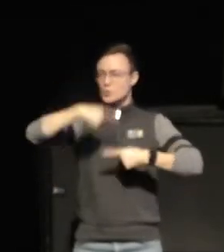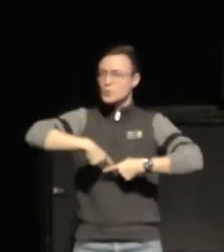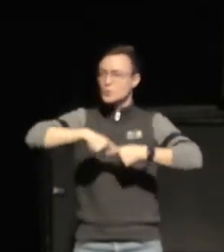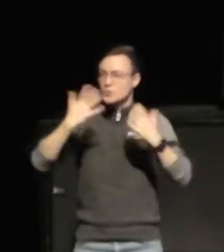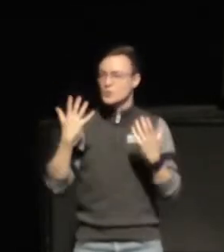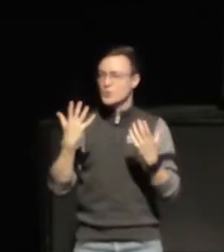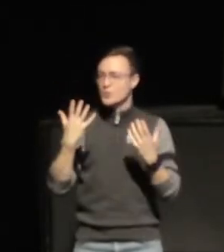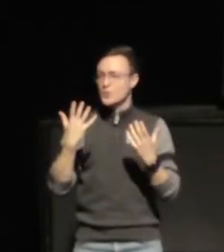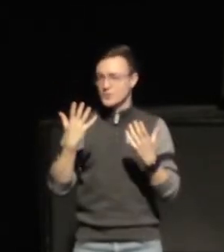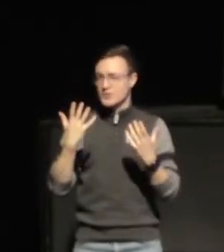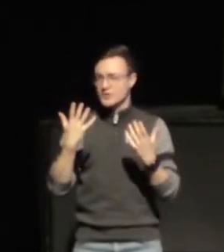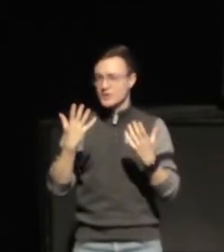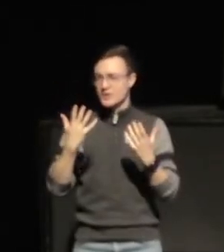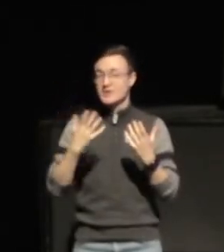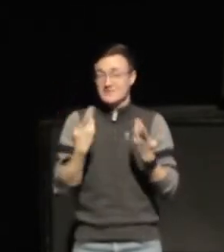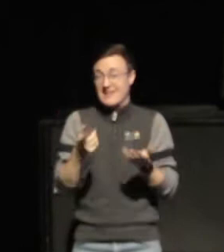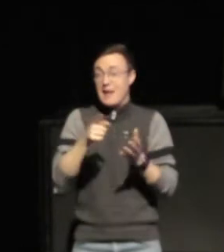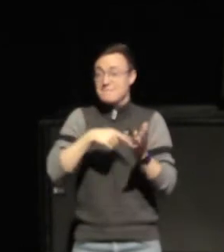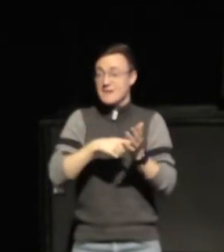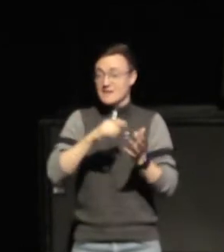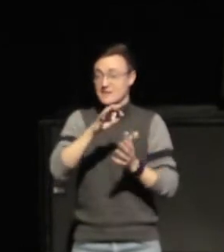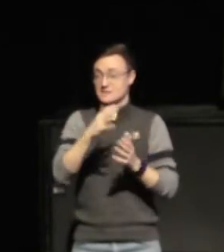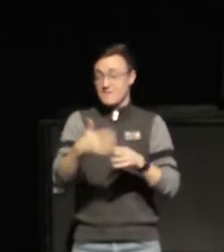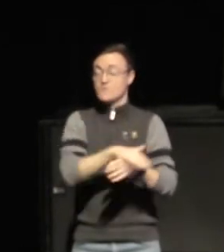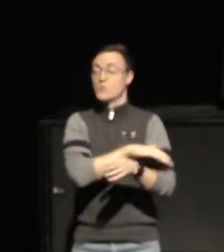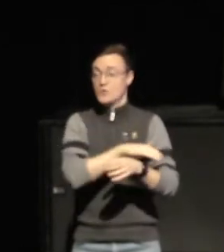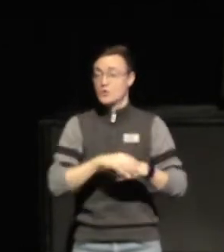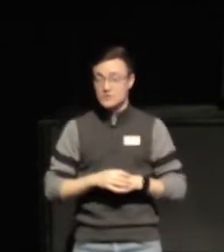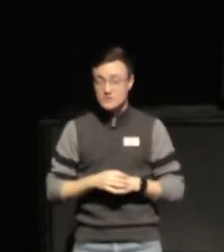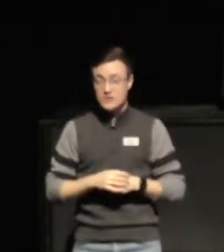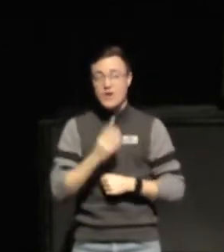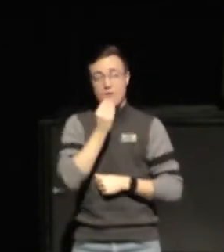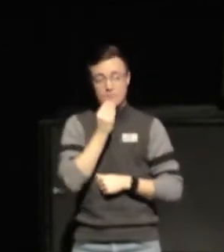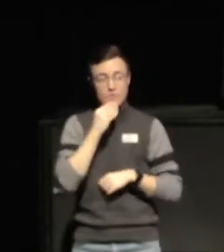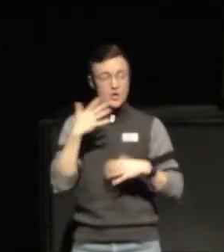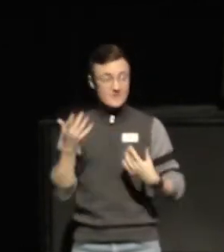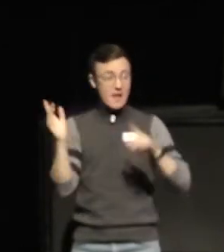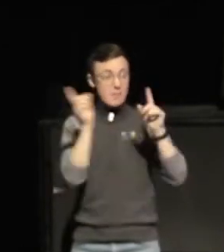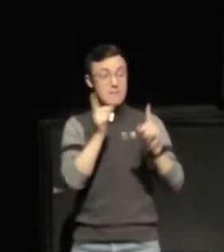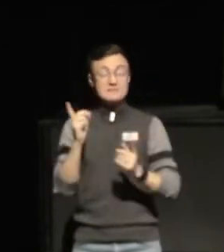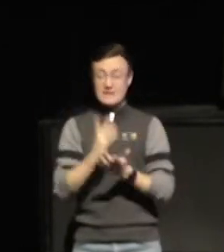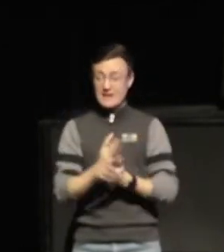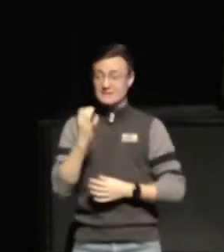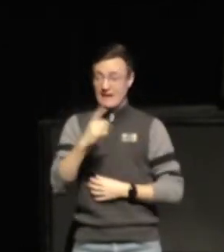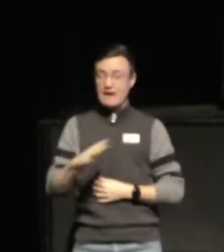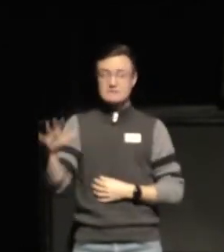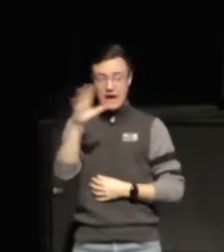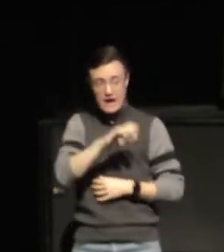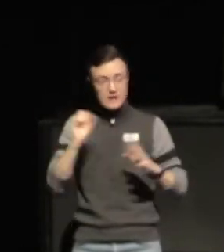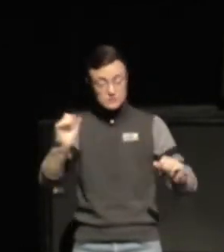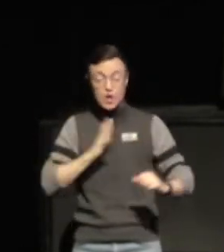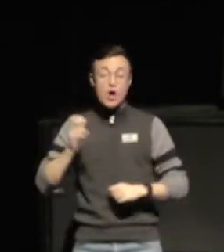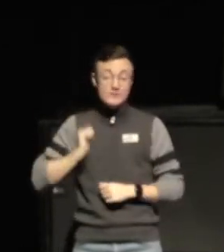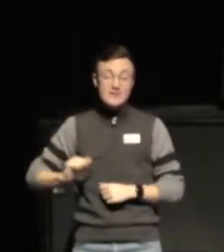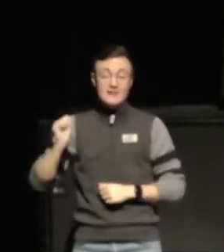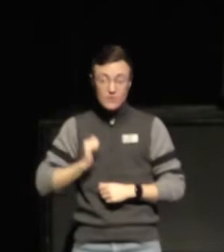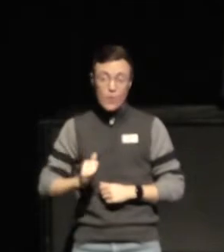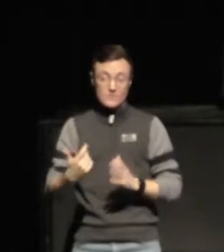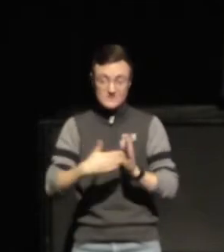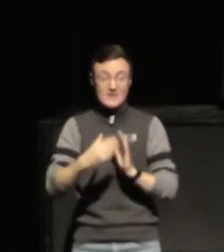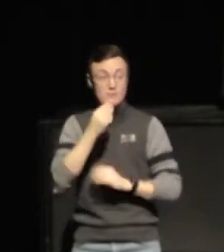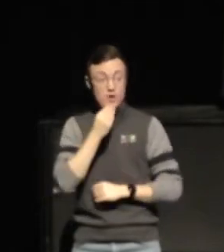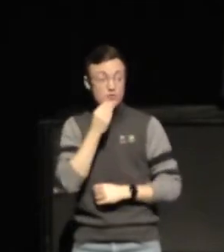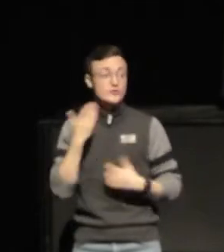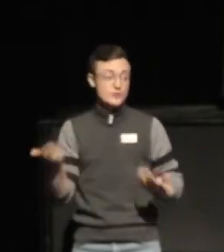and food is a human right that should be available to everyone, and we know it isn't